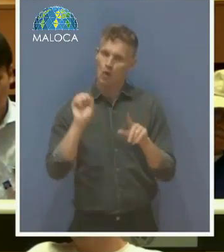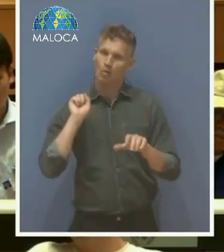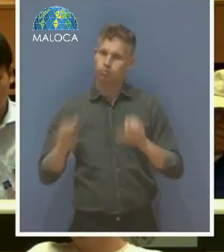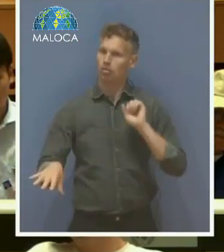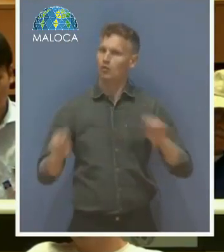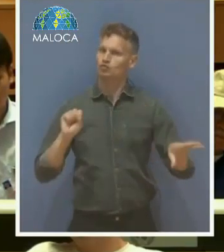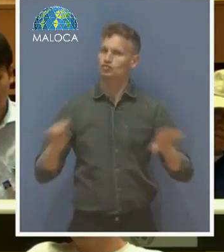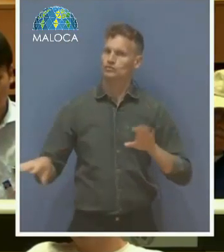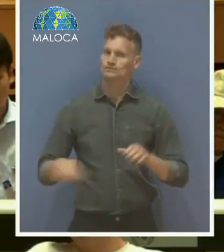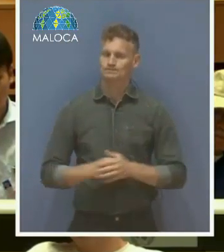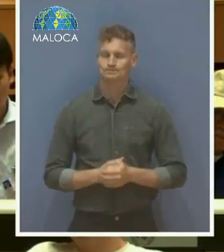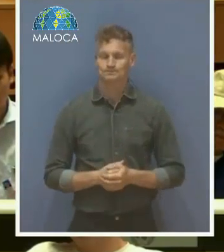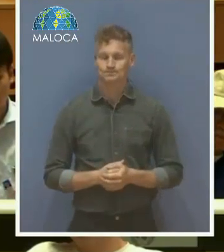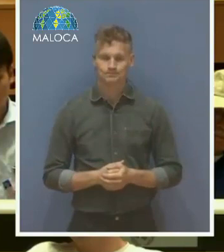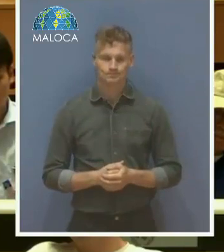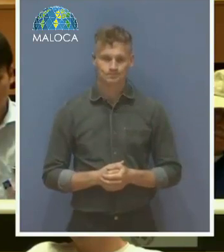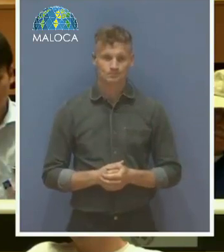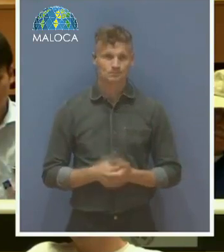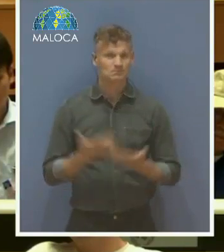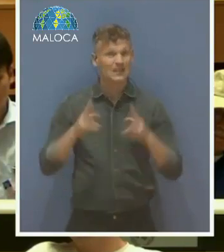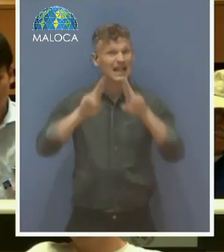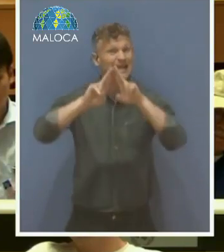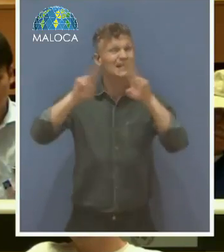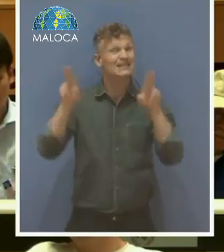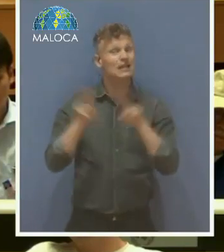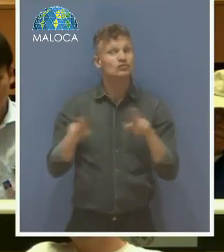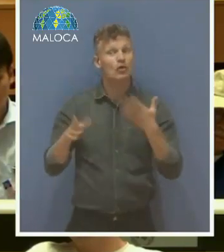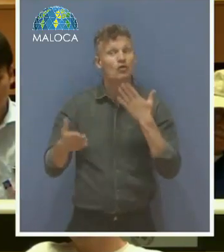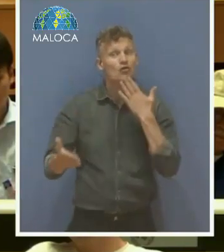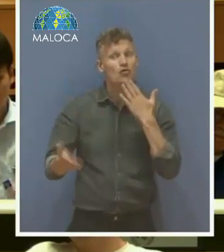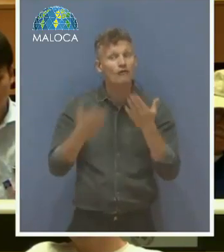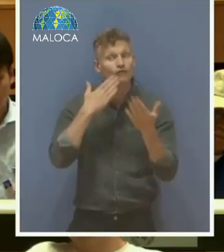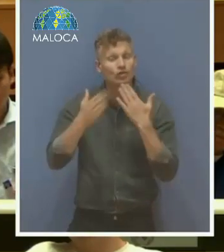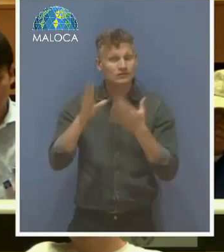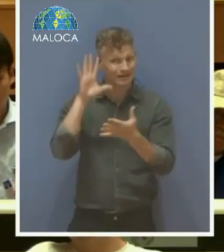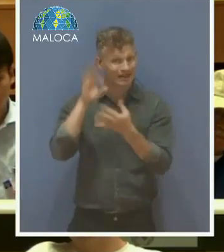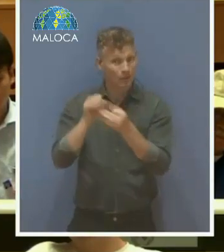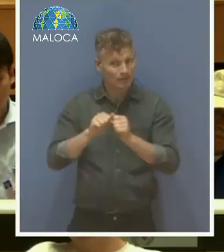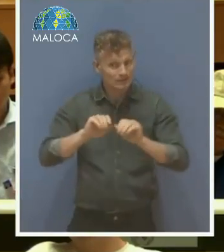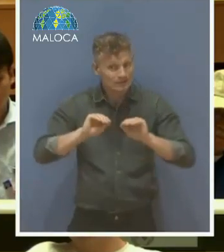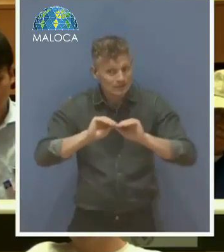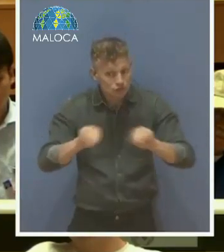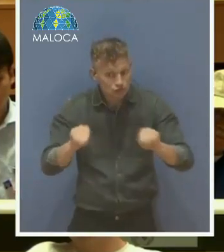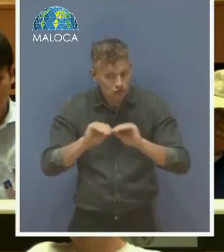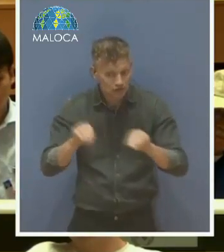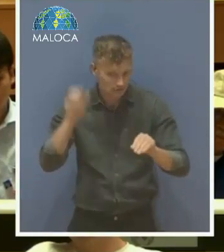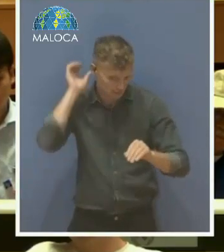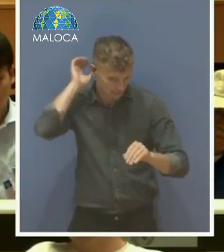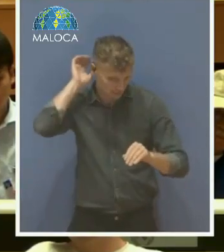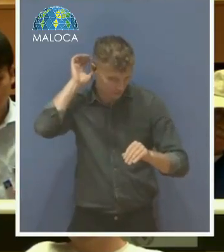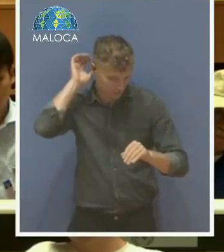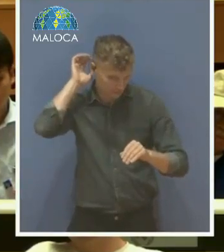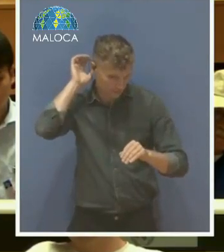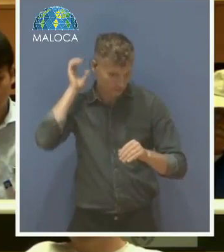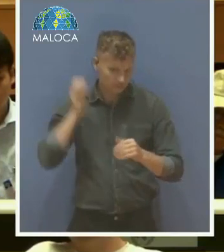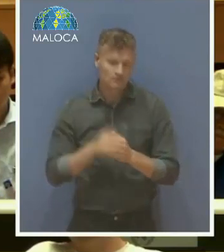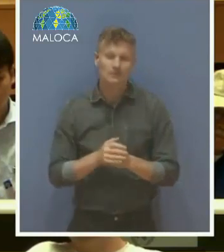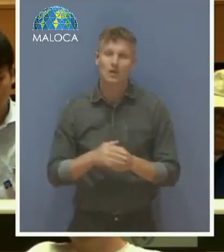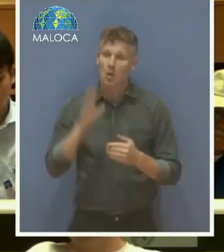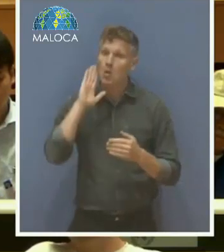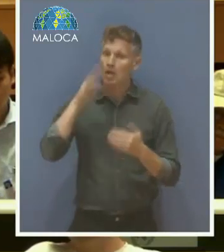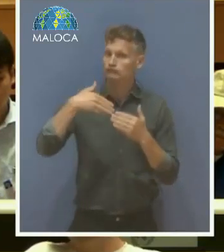an international conference on teaching, and in fact there is draft article 3, which contains